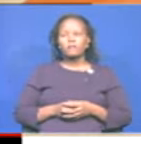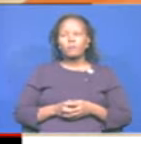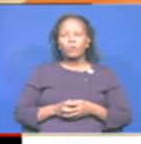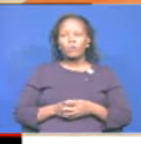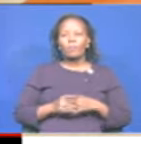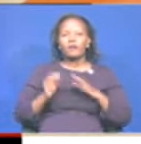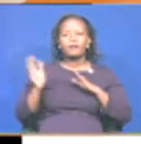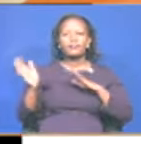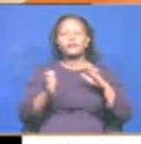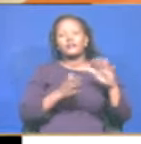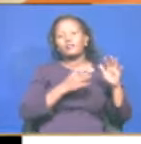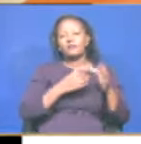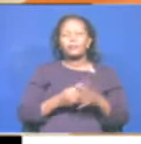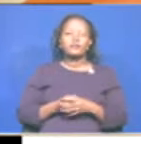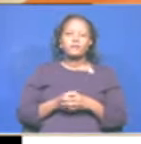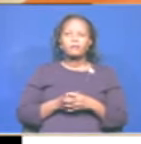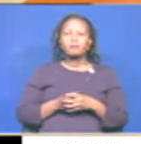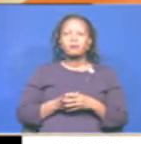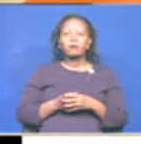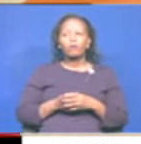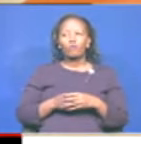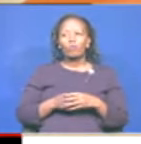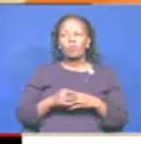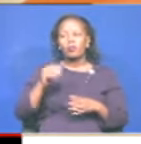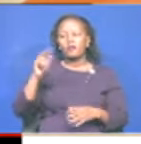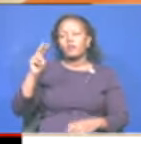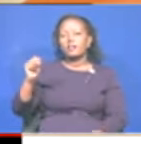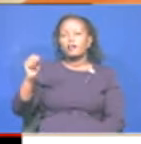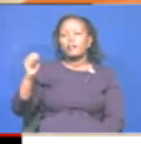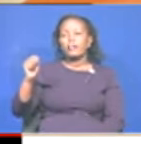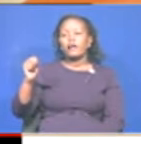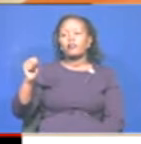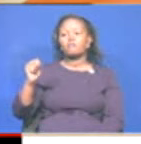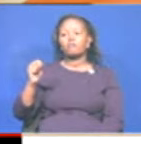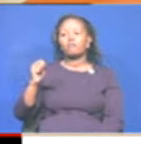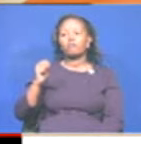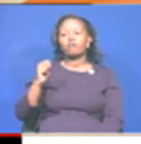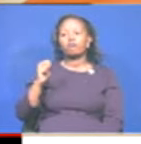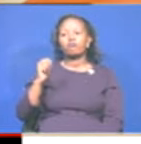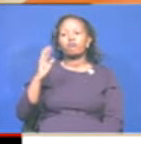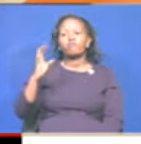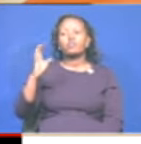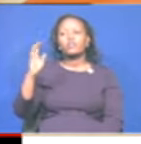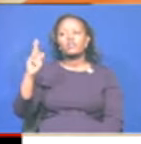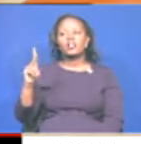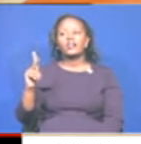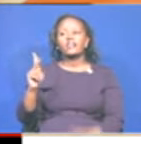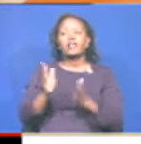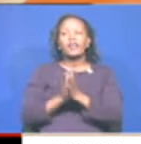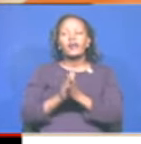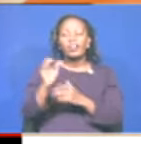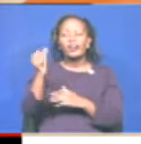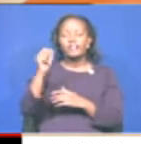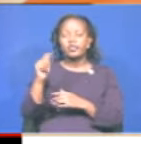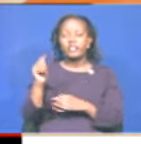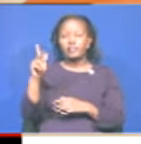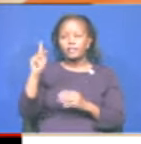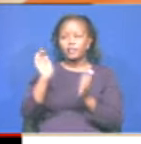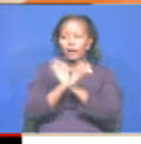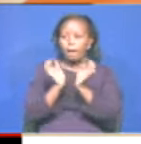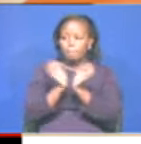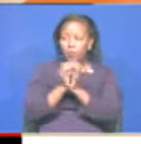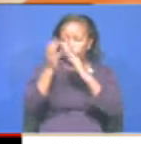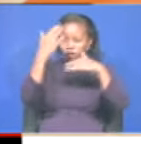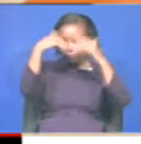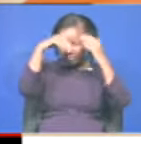And away from politics, the National Council of Churches of Kenya and St. Paul University have signed a Memorandum of Understanding to help